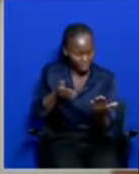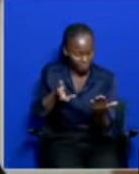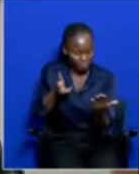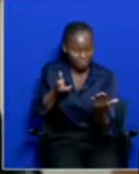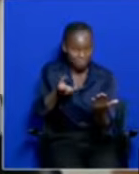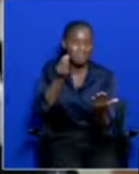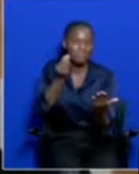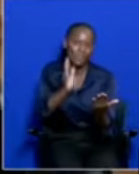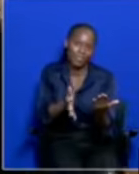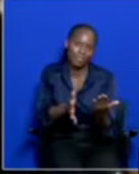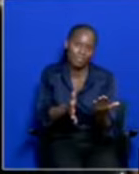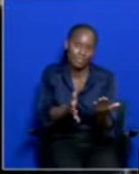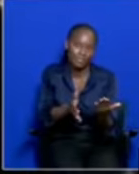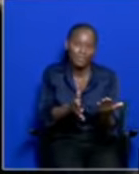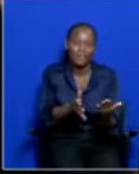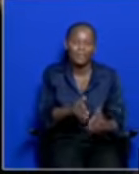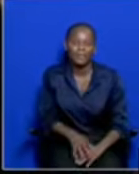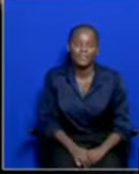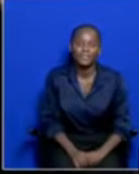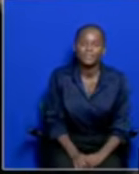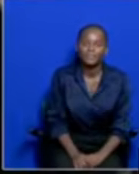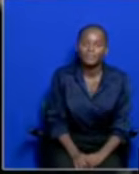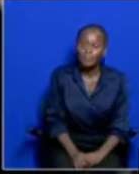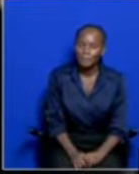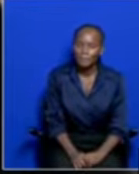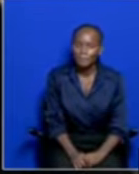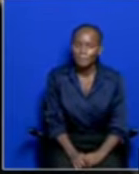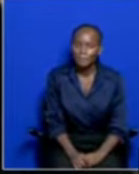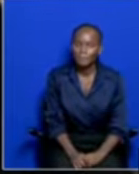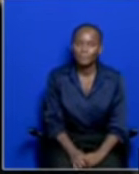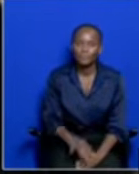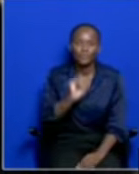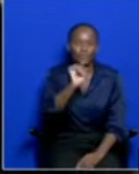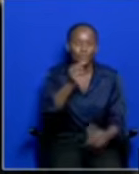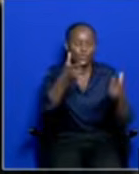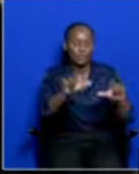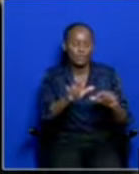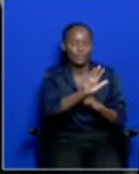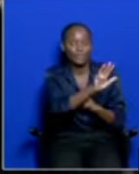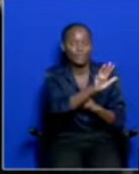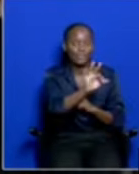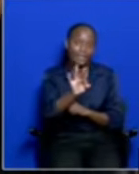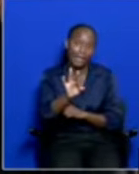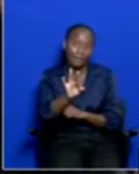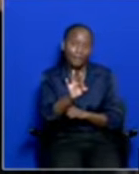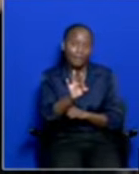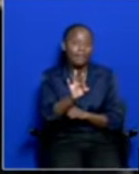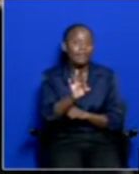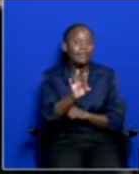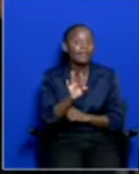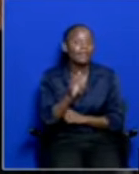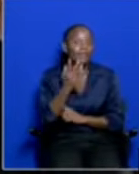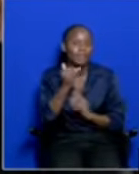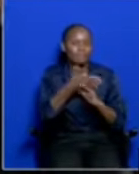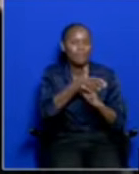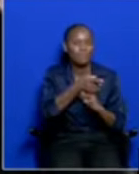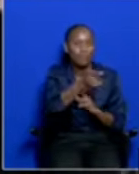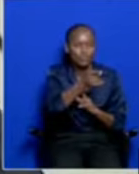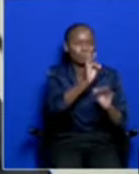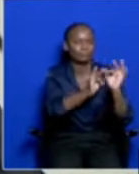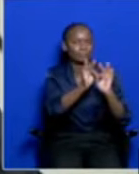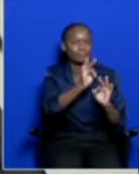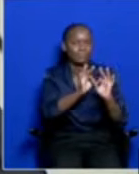We were still at your paragraph 39 when I stopped you, line 3, where the second sentence starts now.